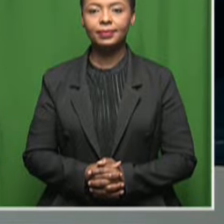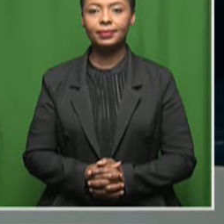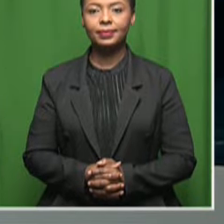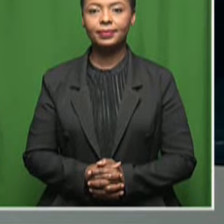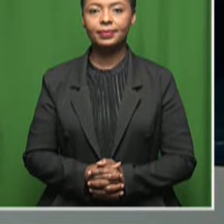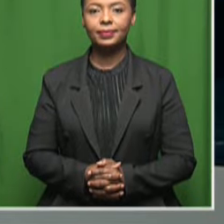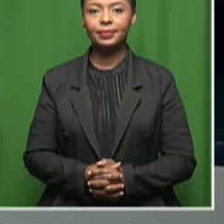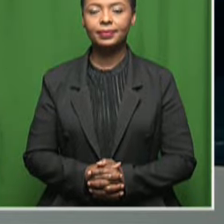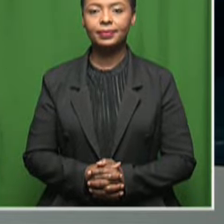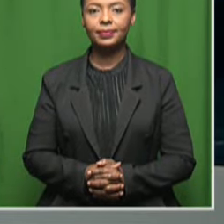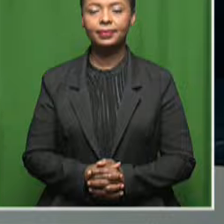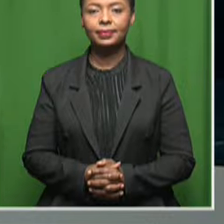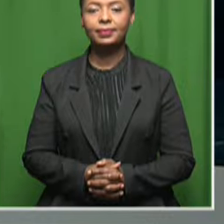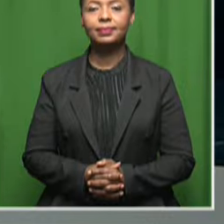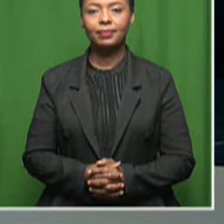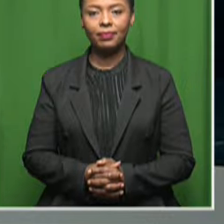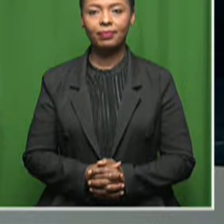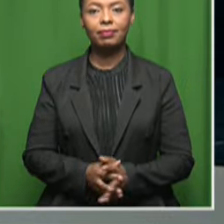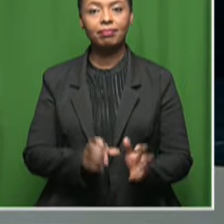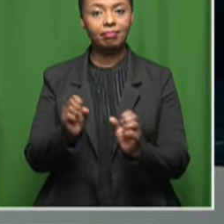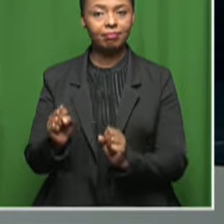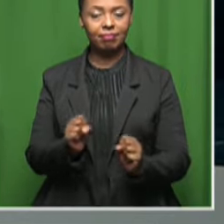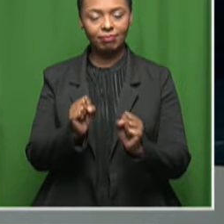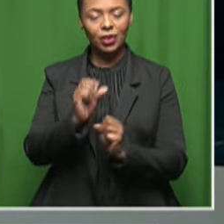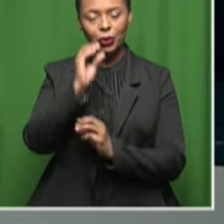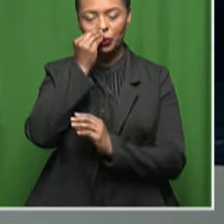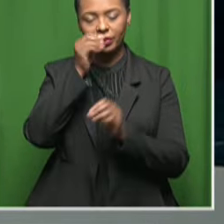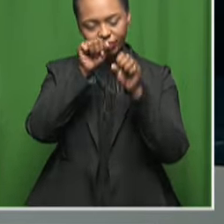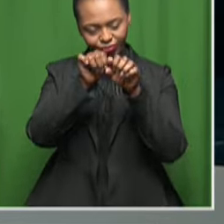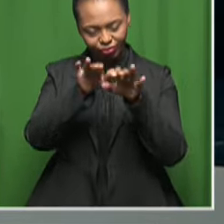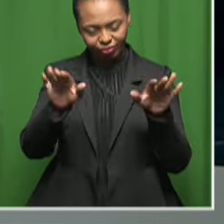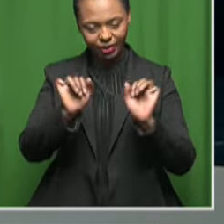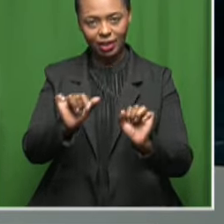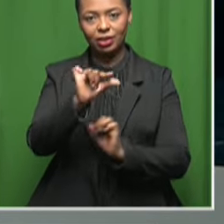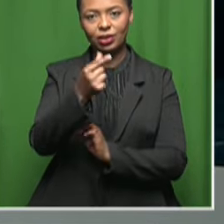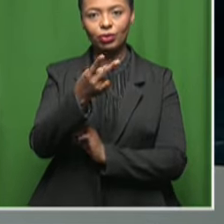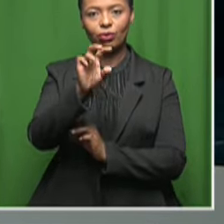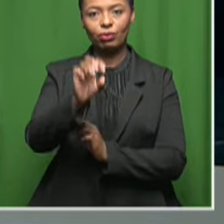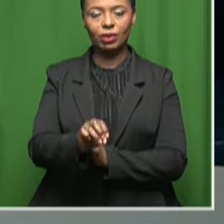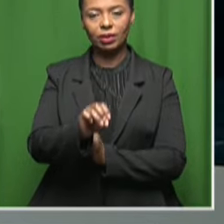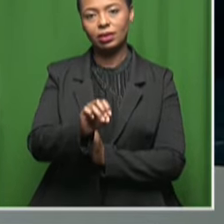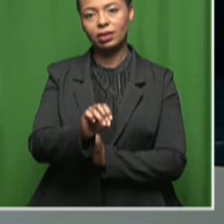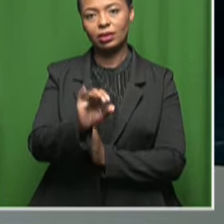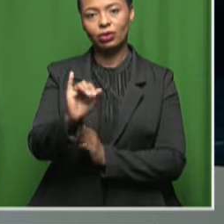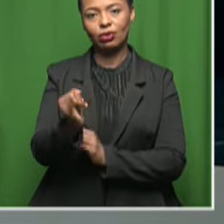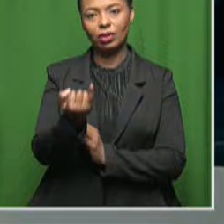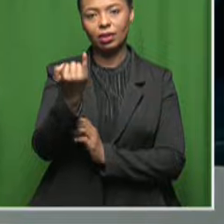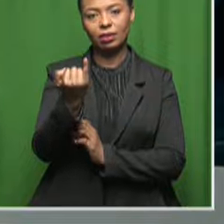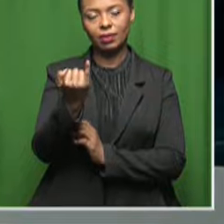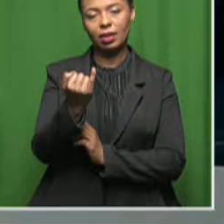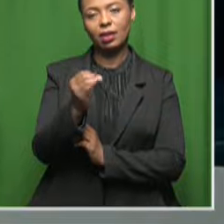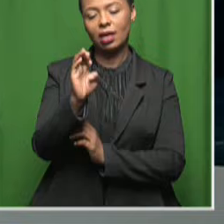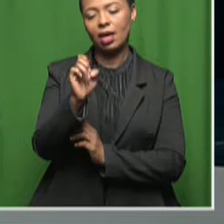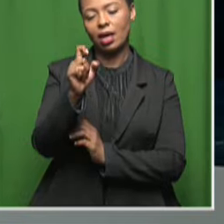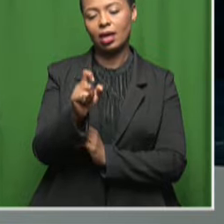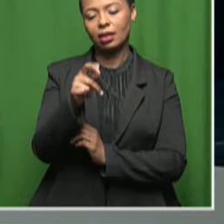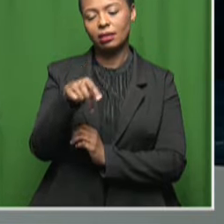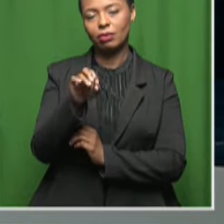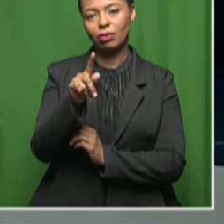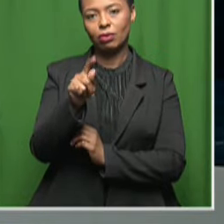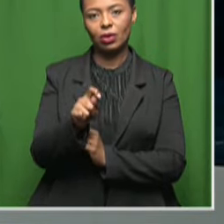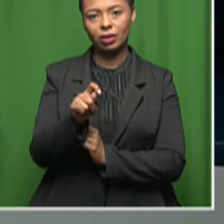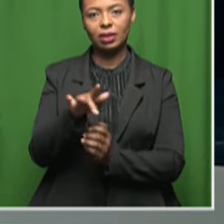Our rolling coverage of the G20 Leaders Summit continues here at the Johannesburg Expo Centre, also known as NASREC. The plenary